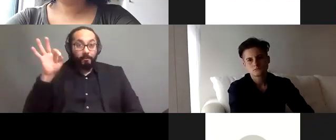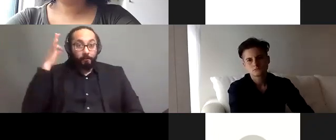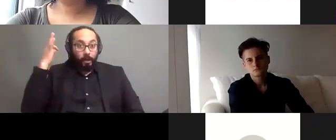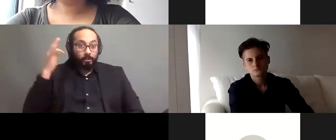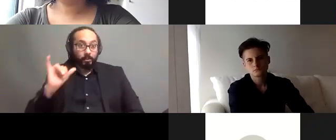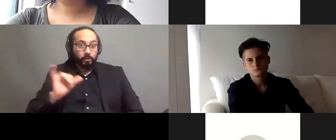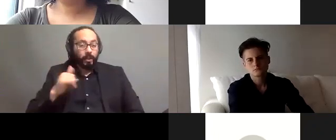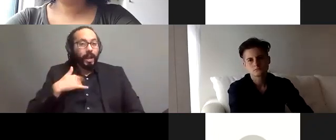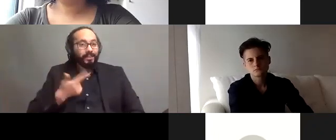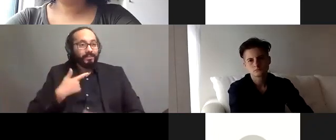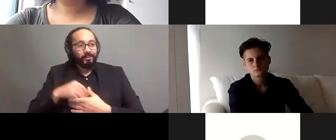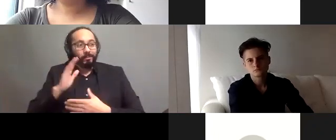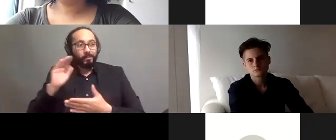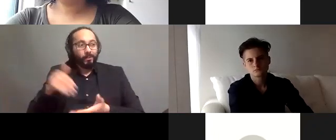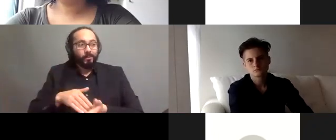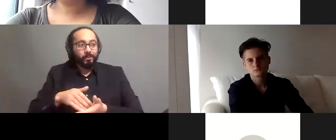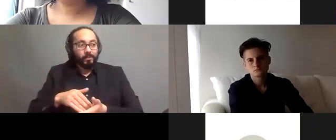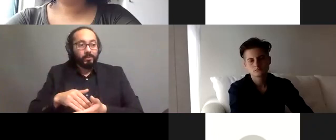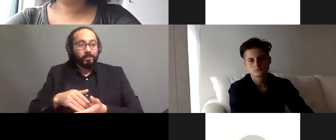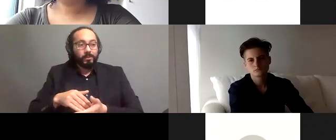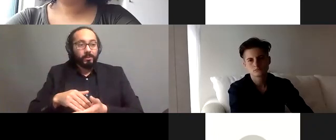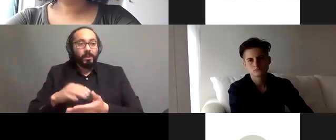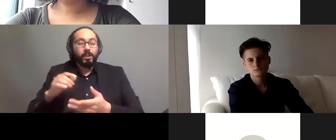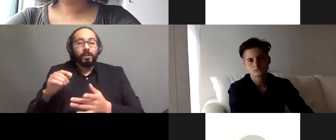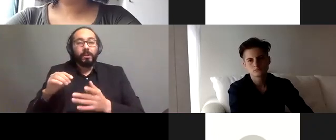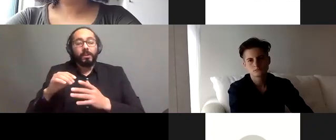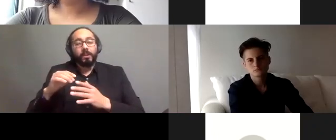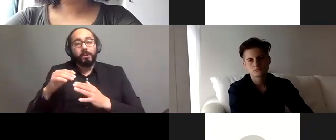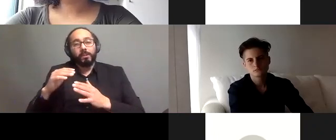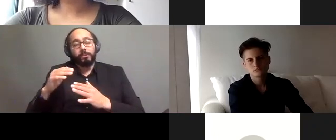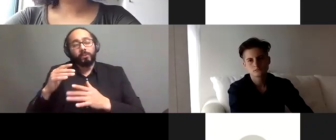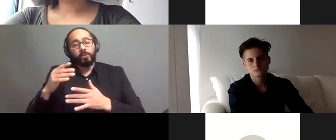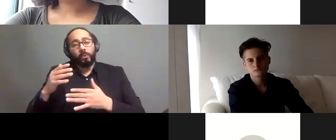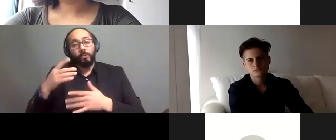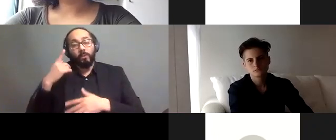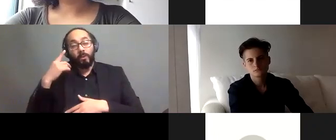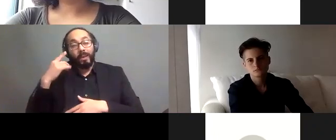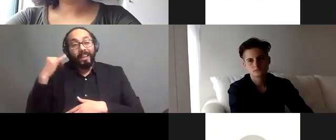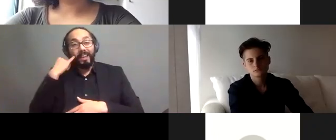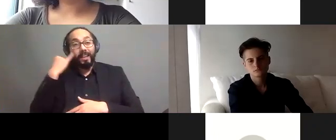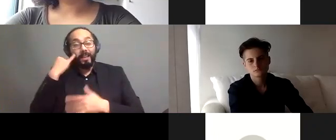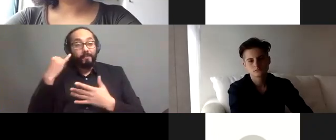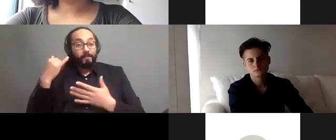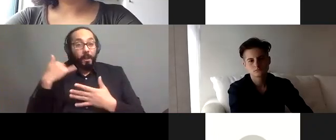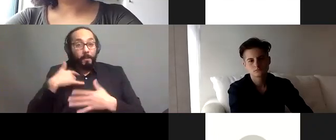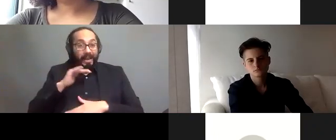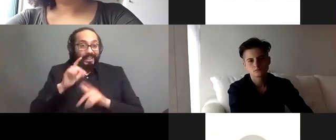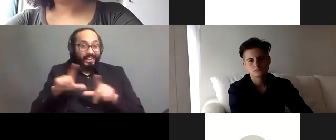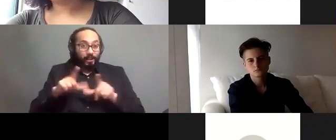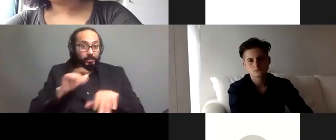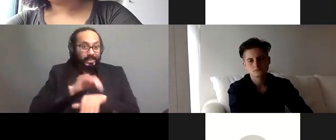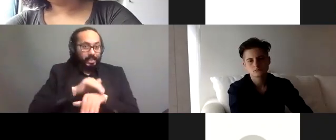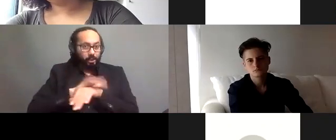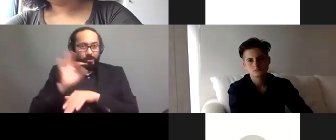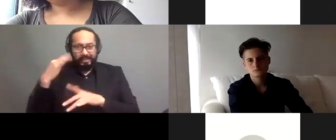while. And, you know, when it comes to psychiatry treatment, verbal